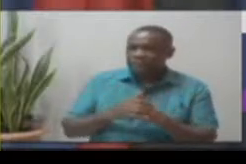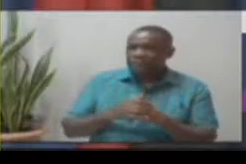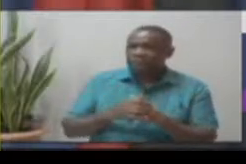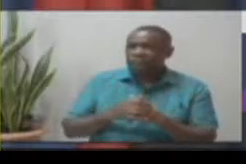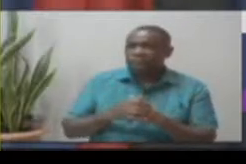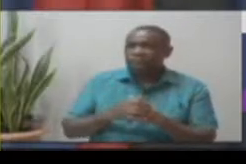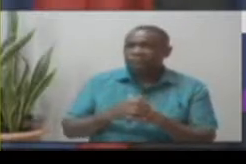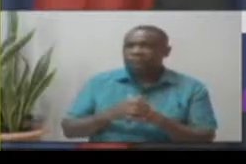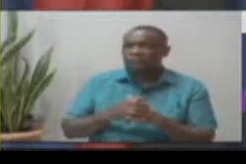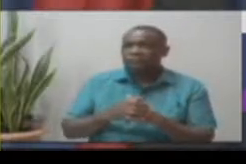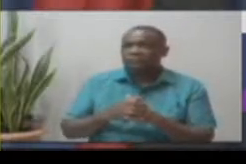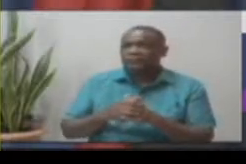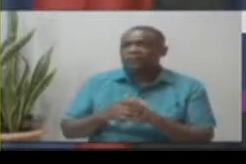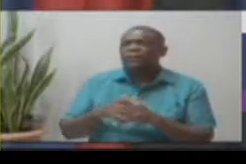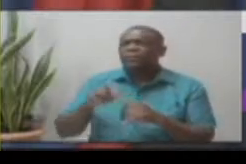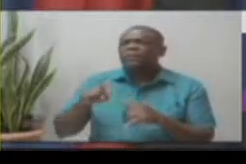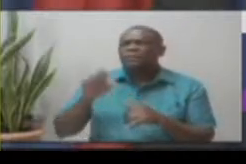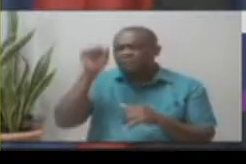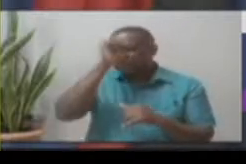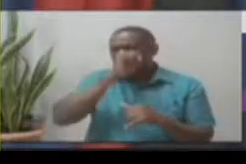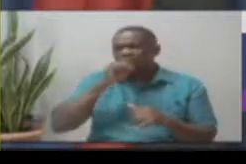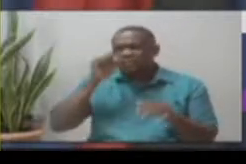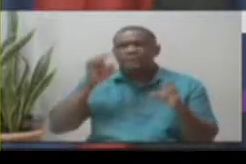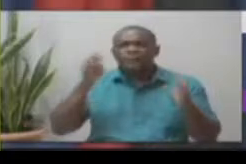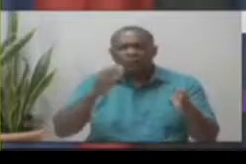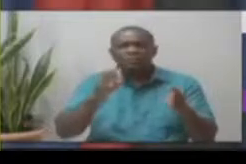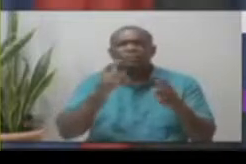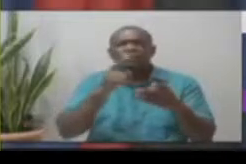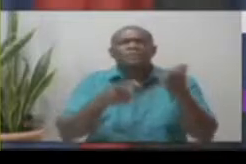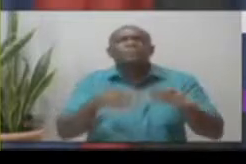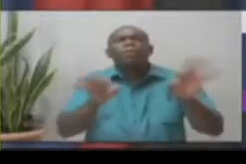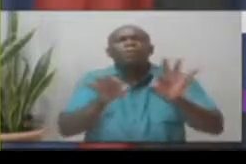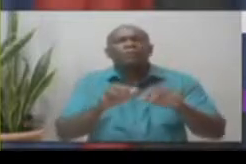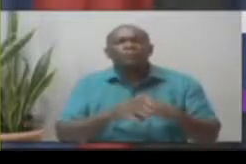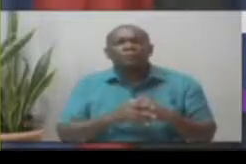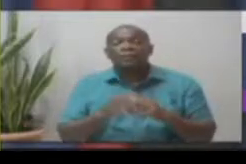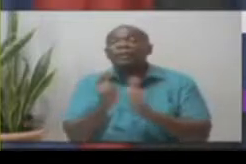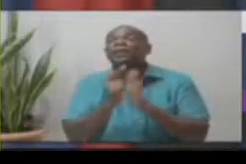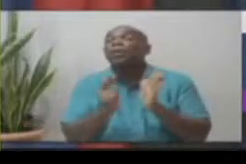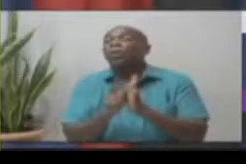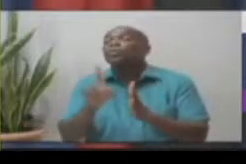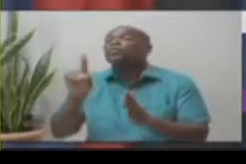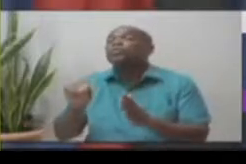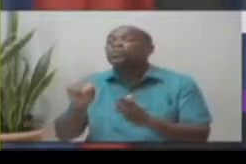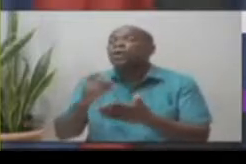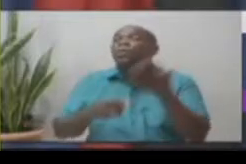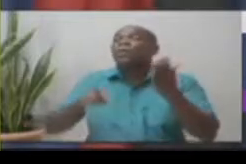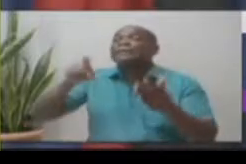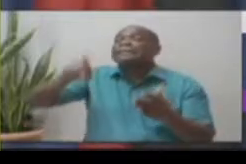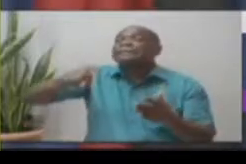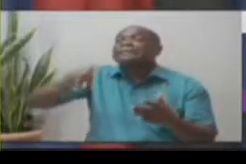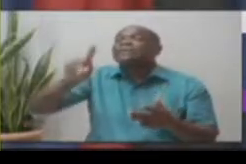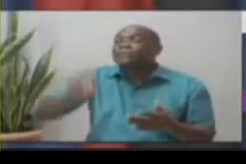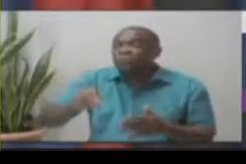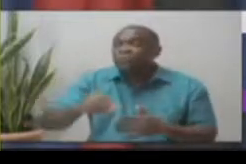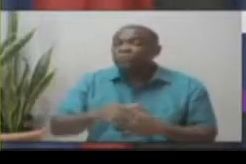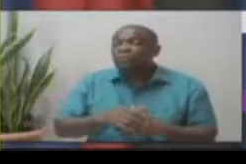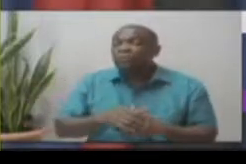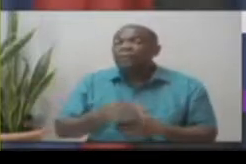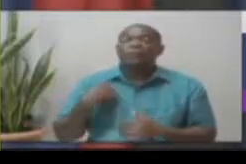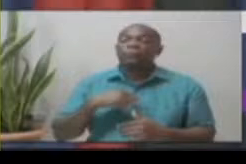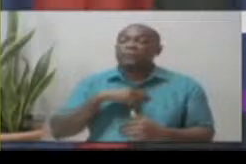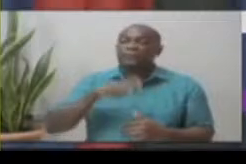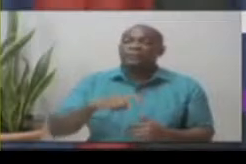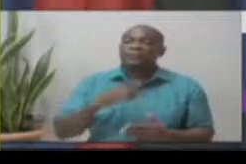Let's get serious on serious matters. Let the law take its course. And let us say thank God